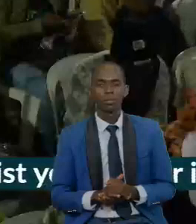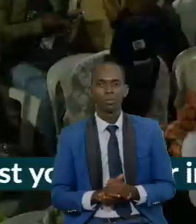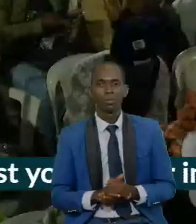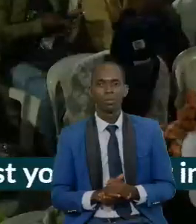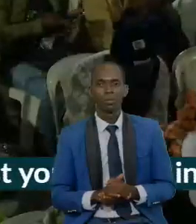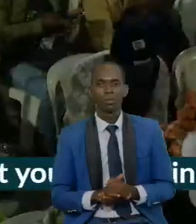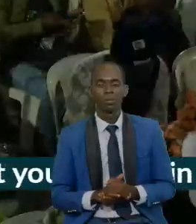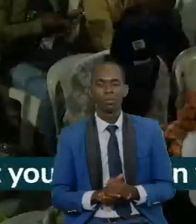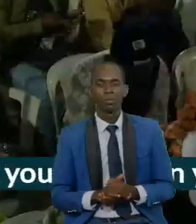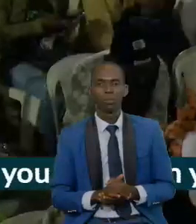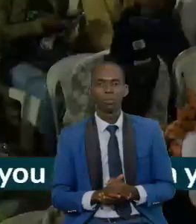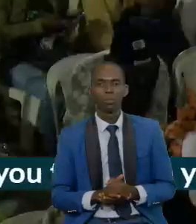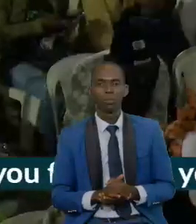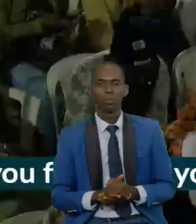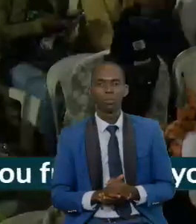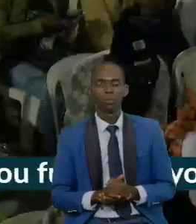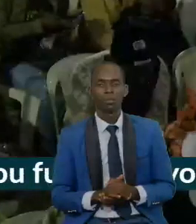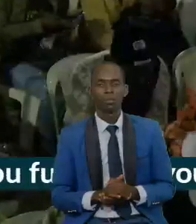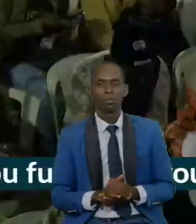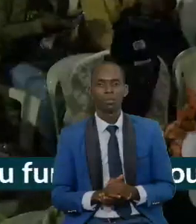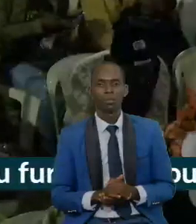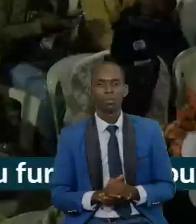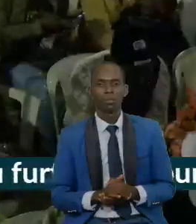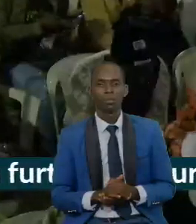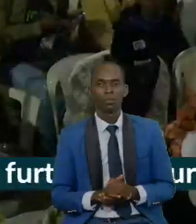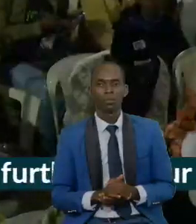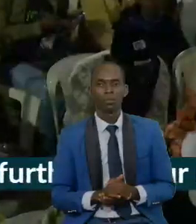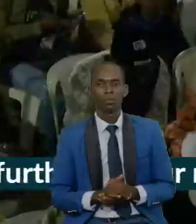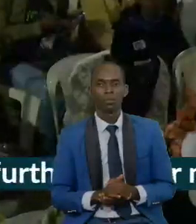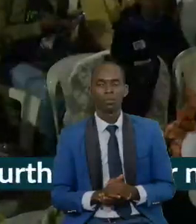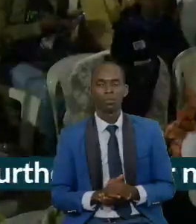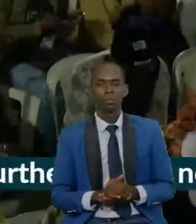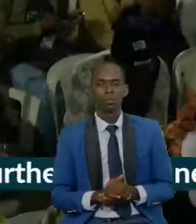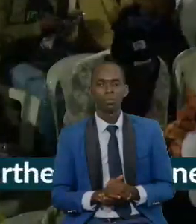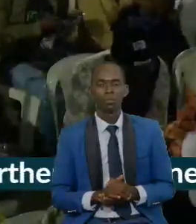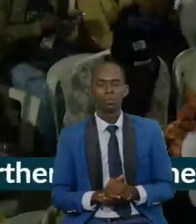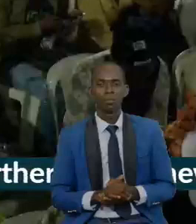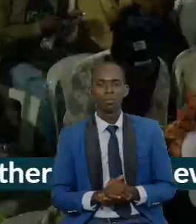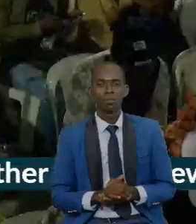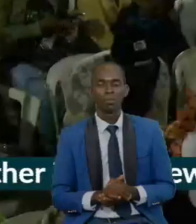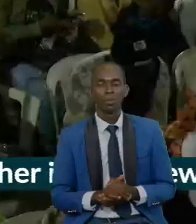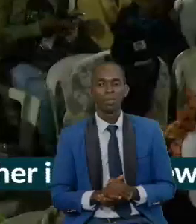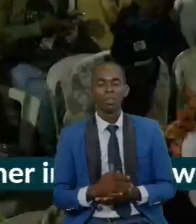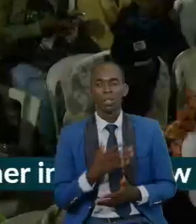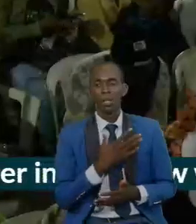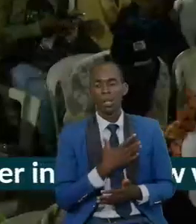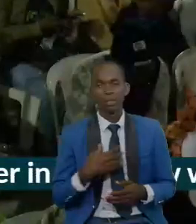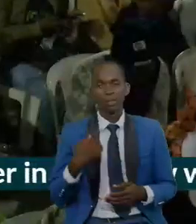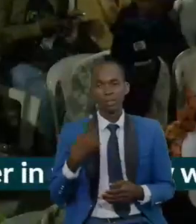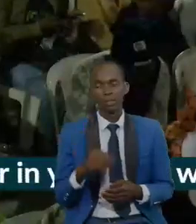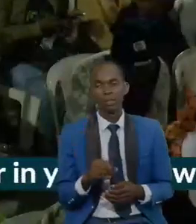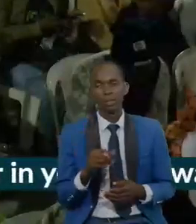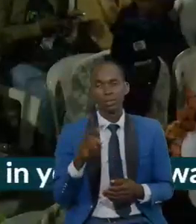Notre numéro de WhatsApp. Our WhatsApp number.